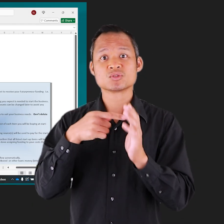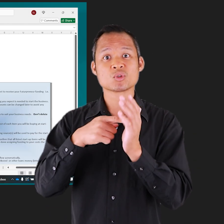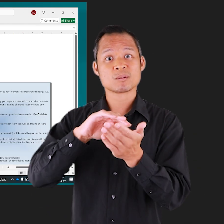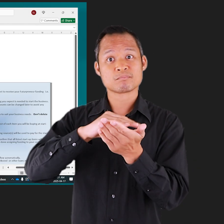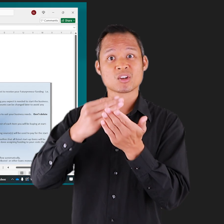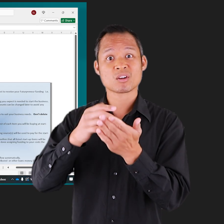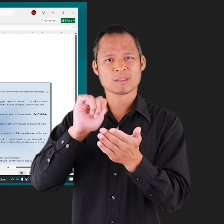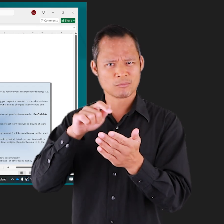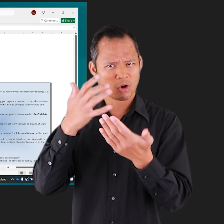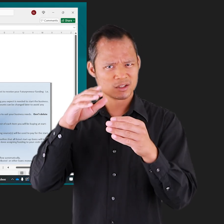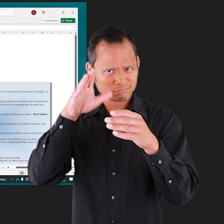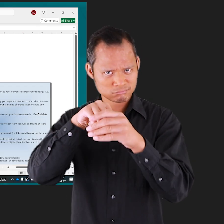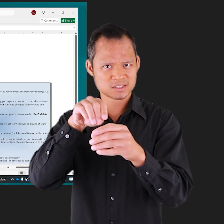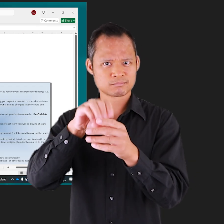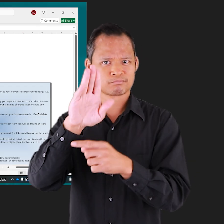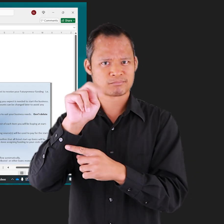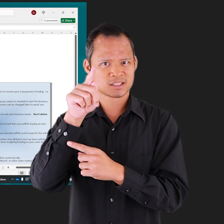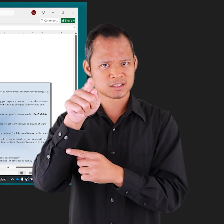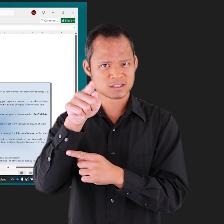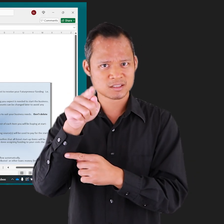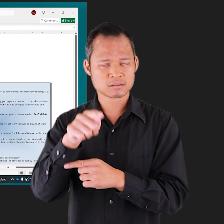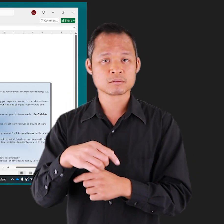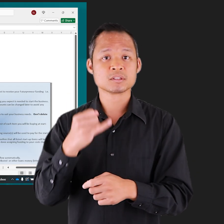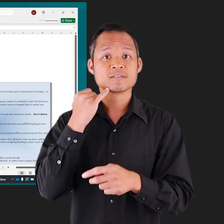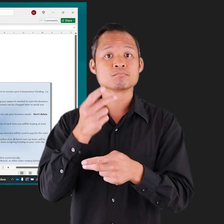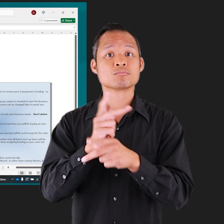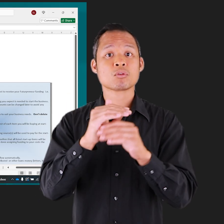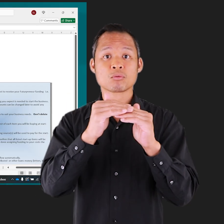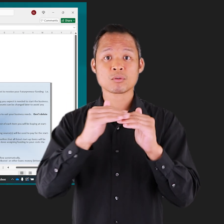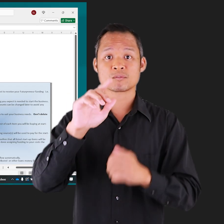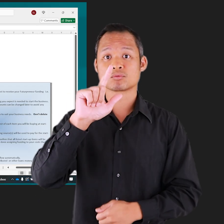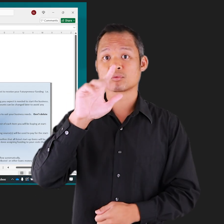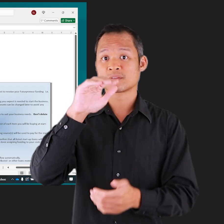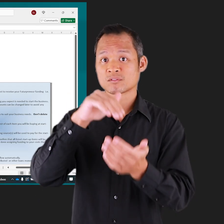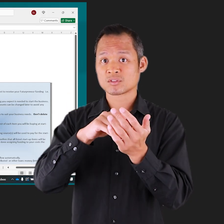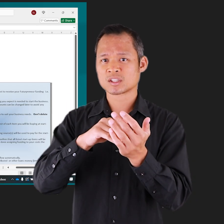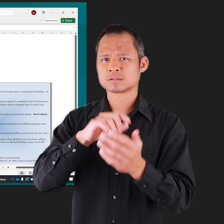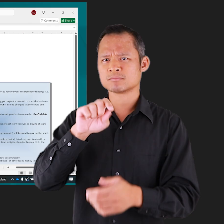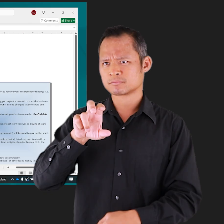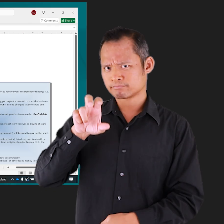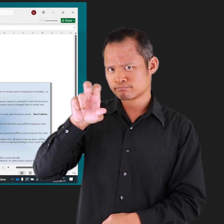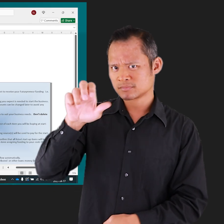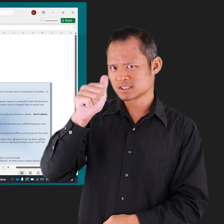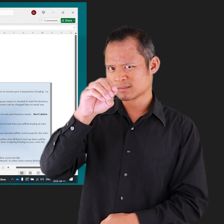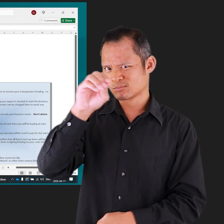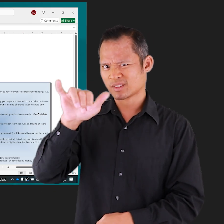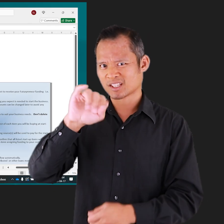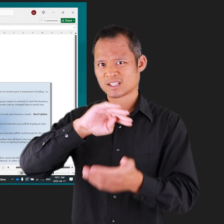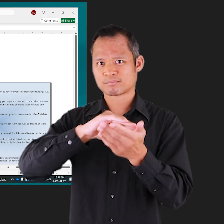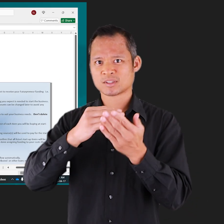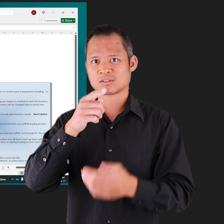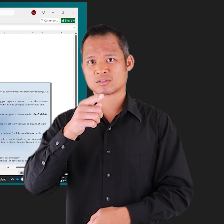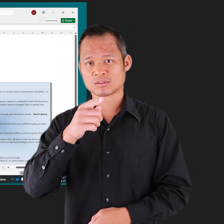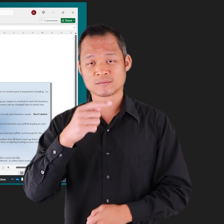to show you have that amount of money in your bank account. If you borrow more than $25,000, you are obligated to put that at